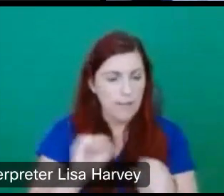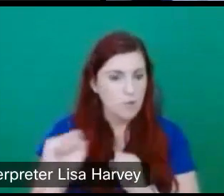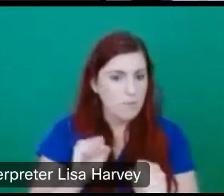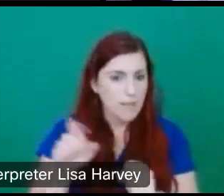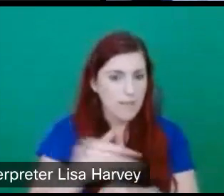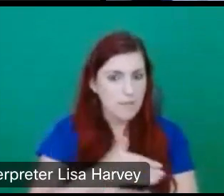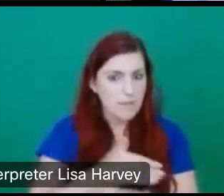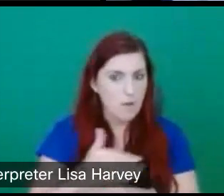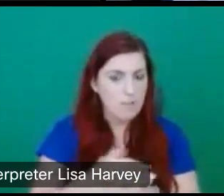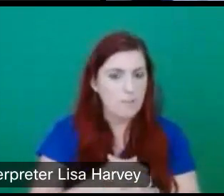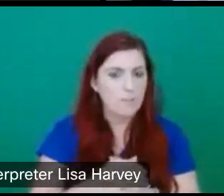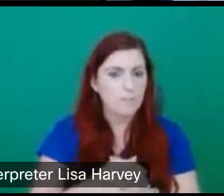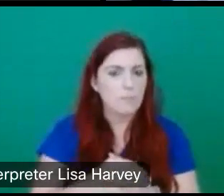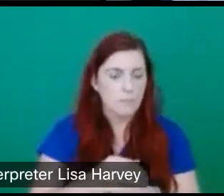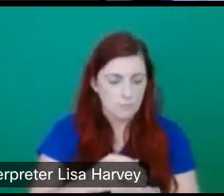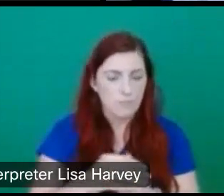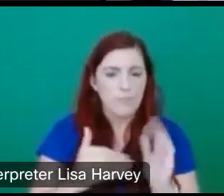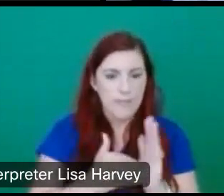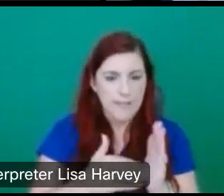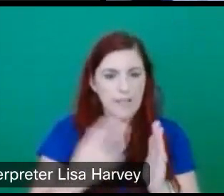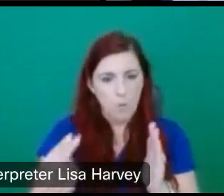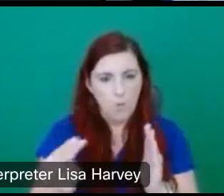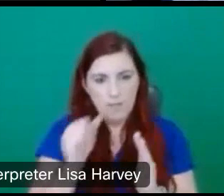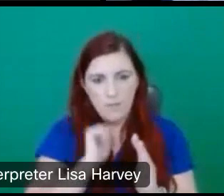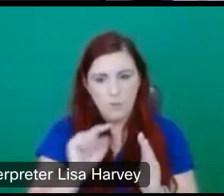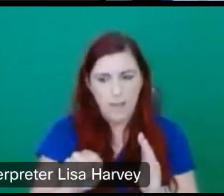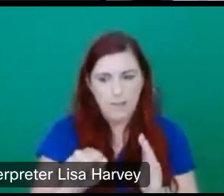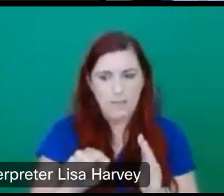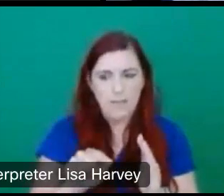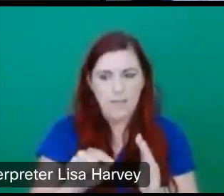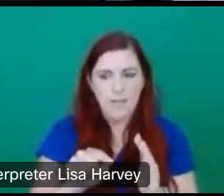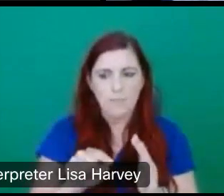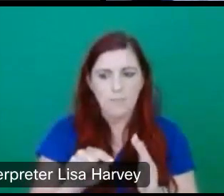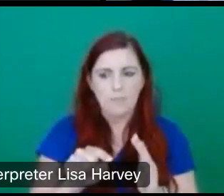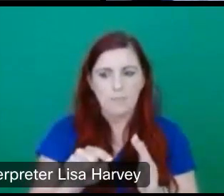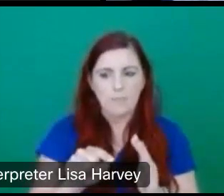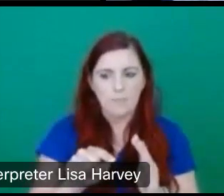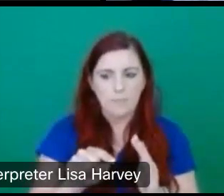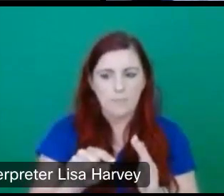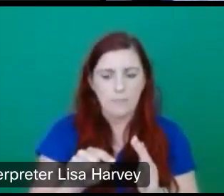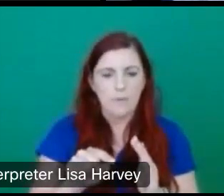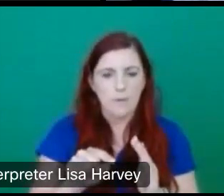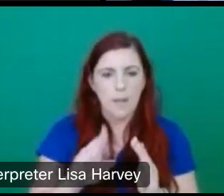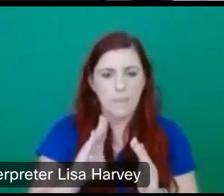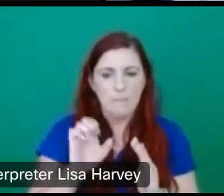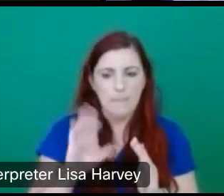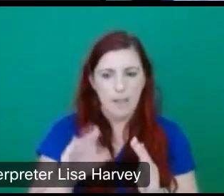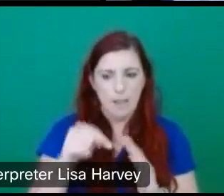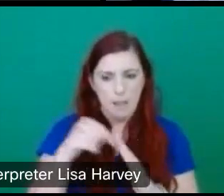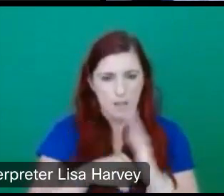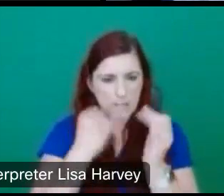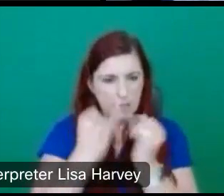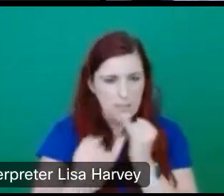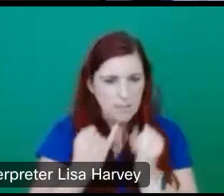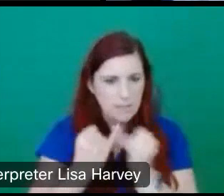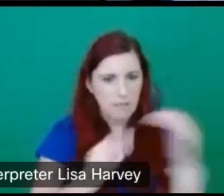services? Yes and no would be the answer to that. The bill is quite specifically refers to